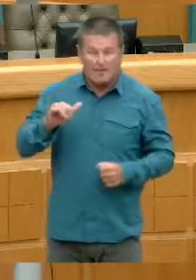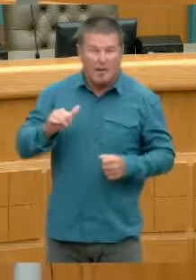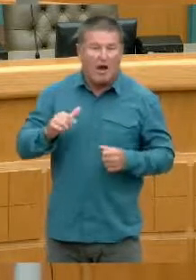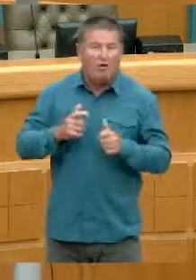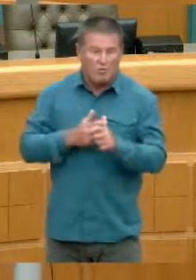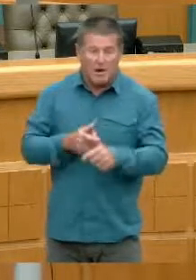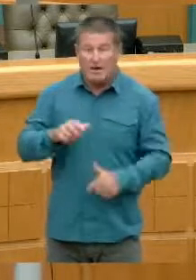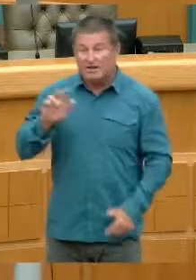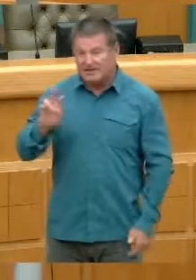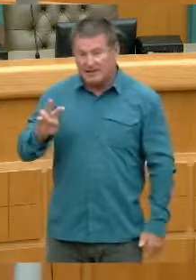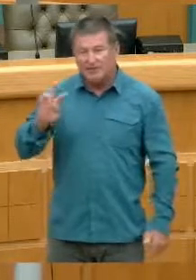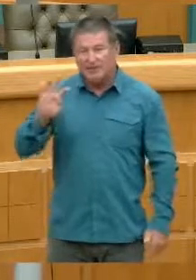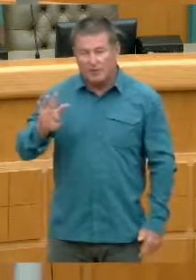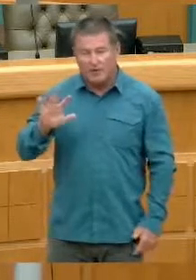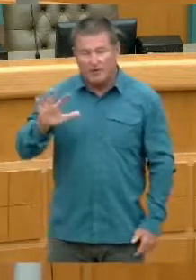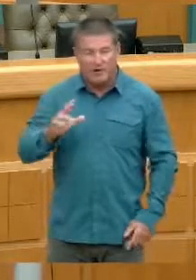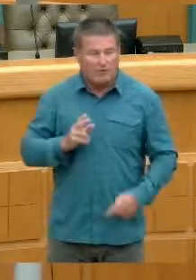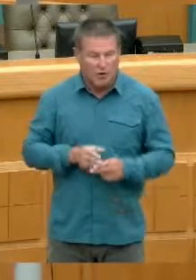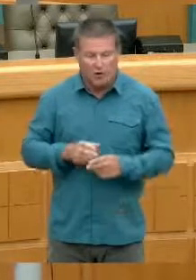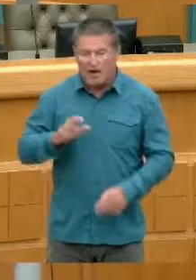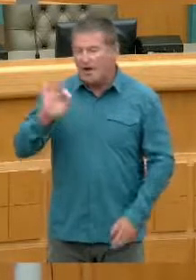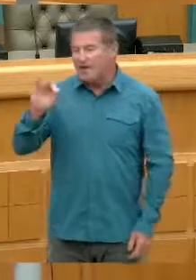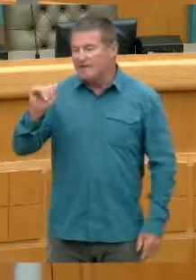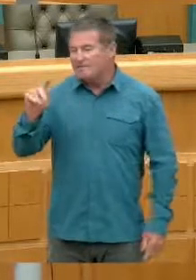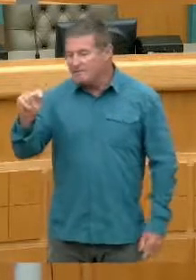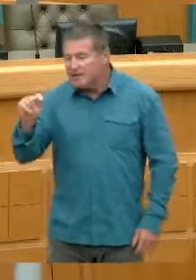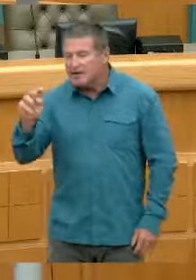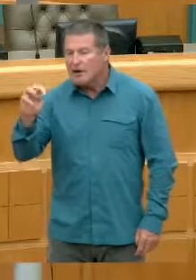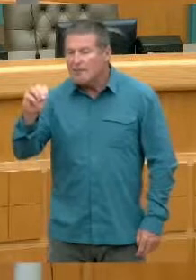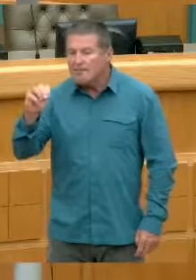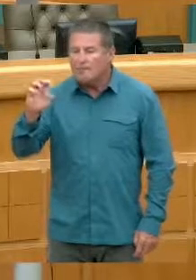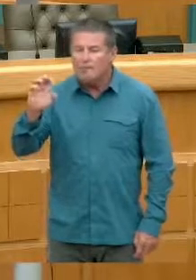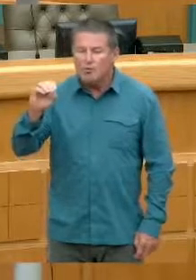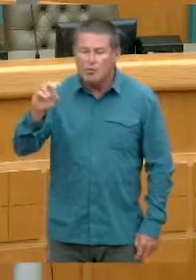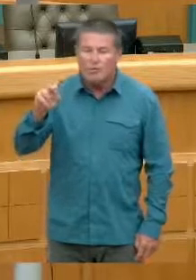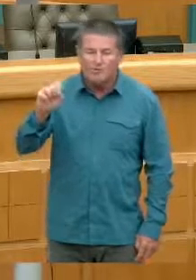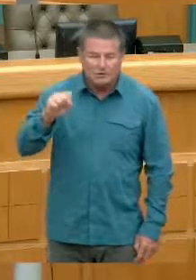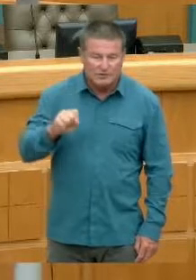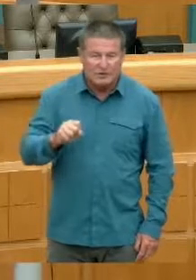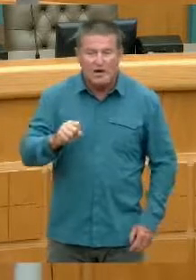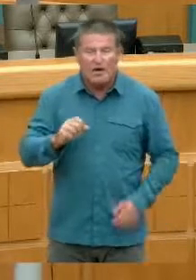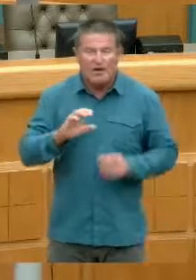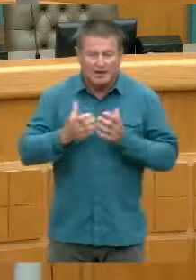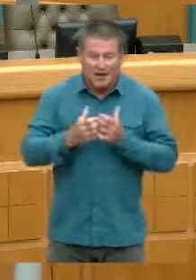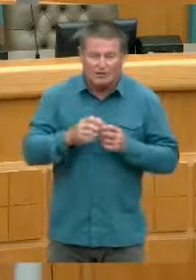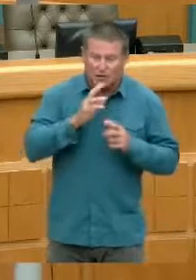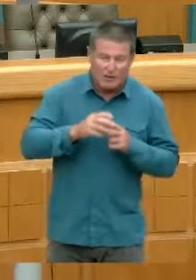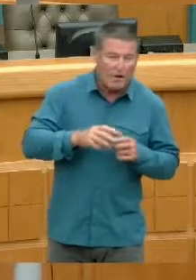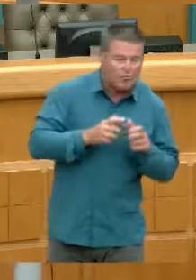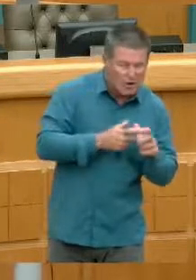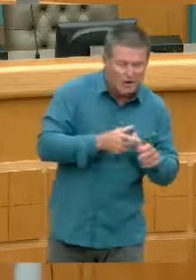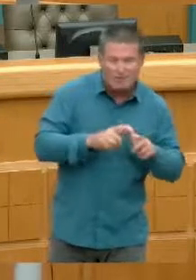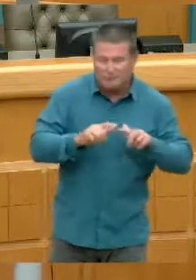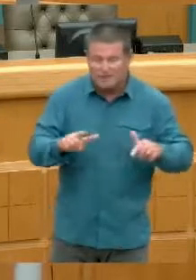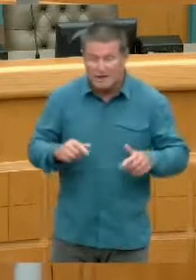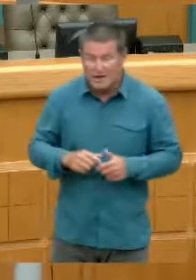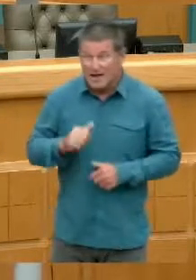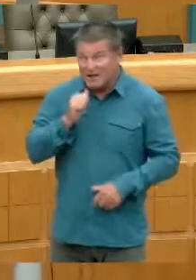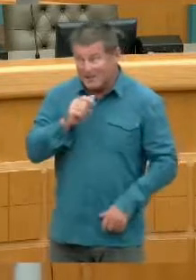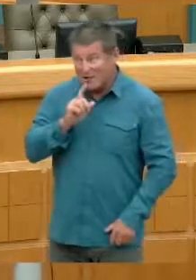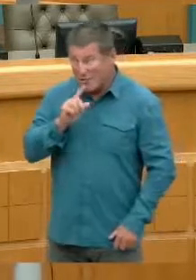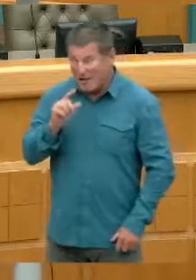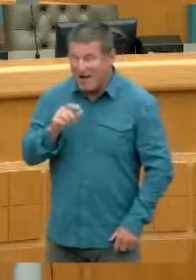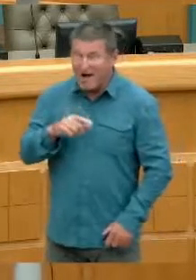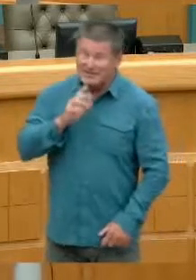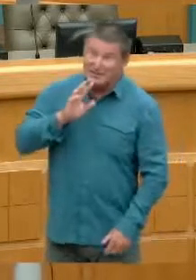at 7:45, there'll be a Fit Moves class, a little bit more intense, talking about running, and we'll actually, it's not just going to be talking, it's going to